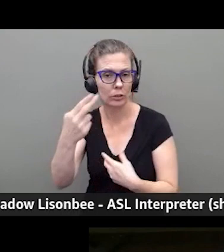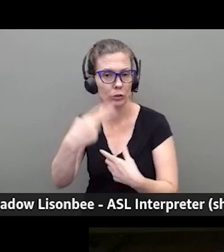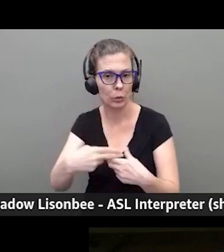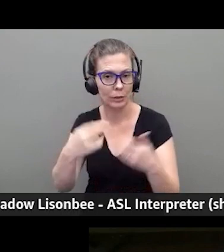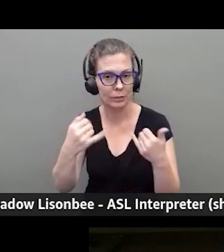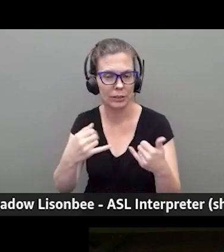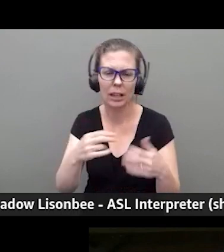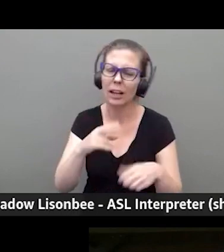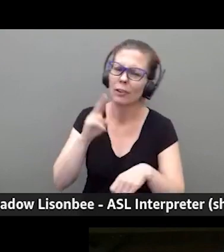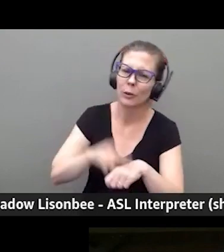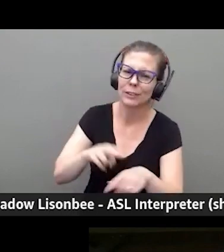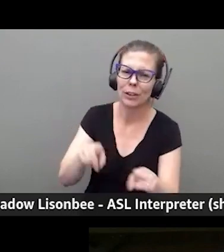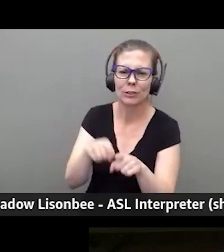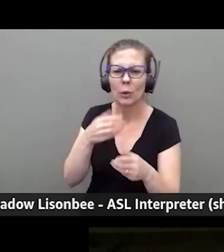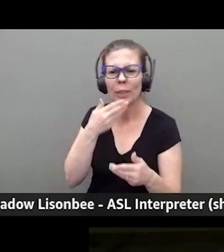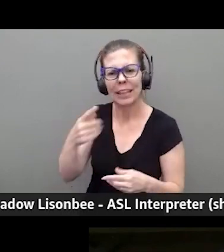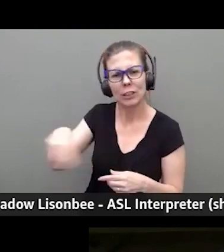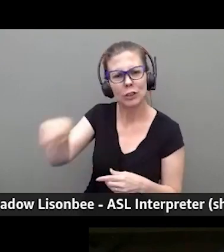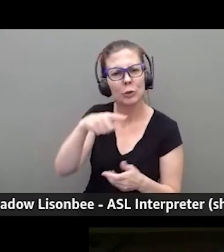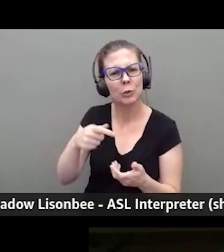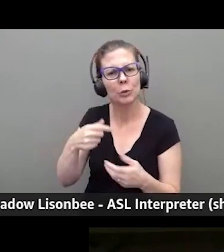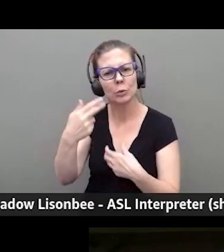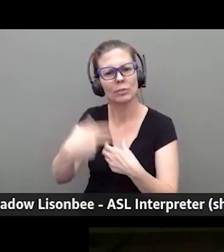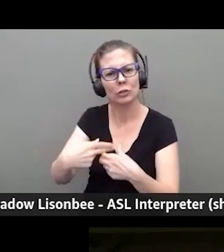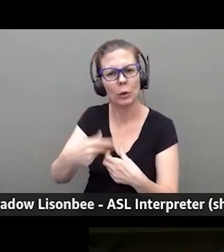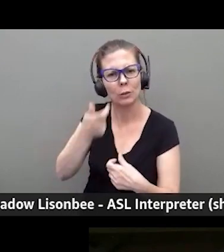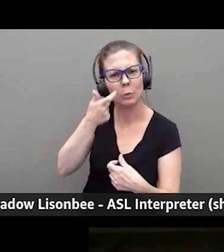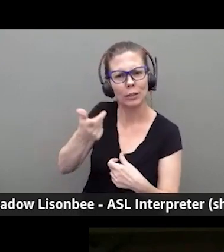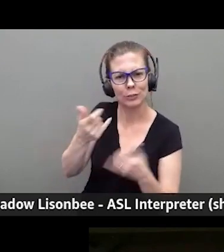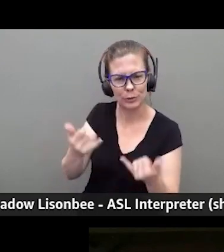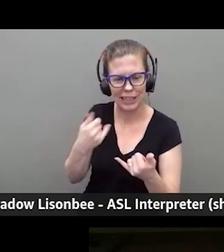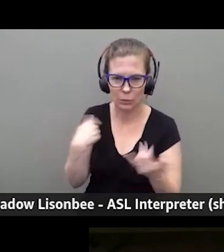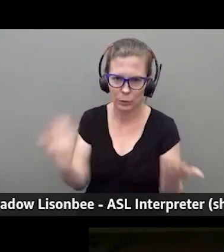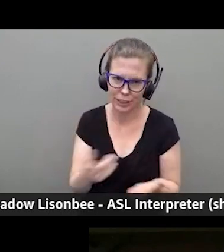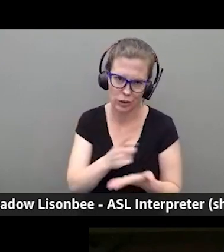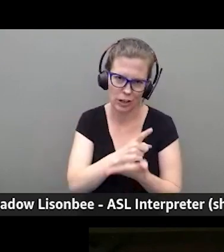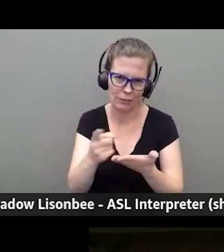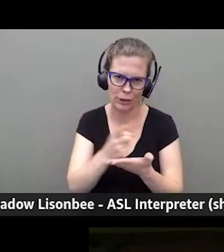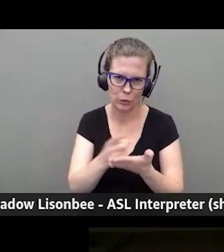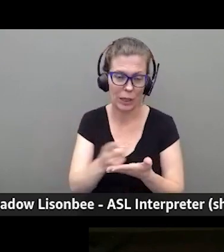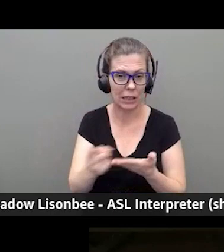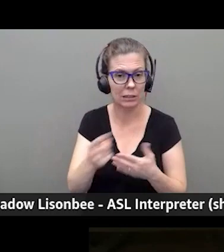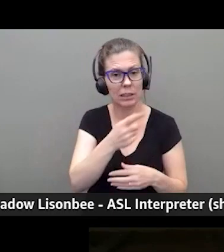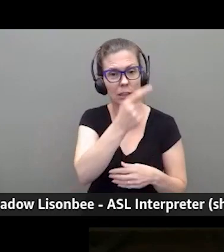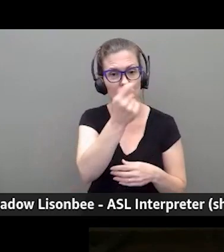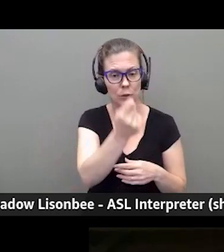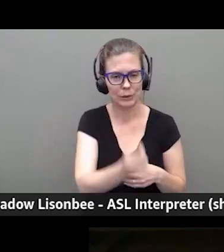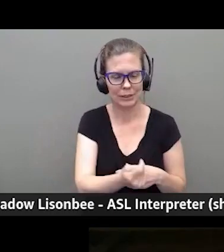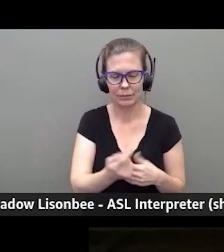And of course, I want to thank everybody out there for joining us. We're here weekly on